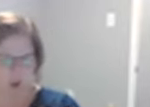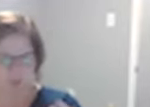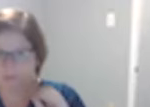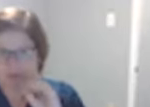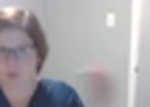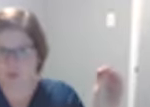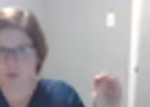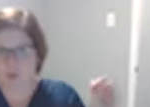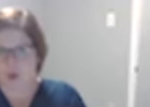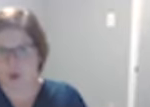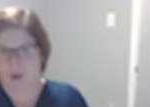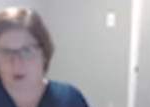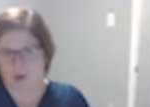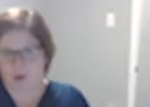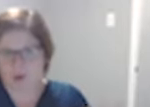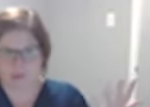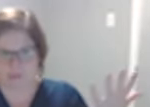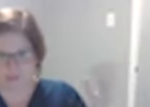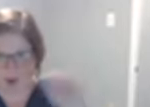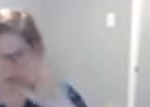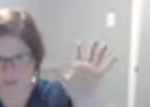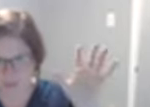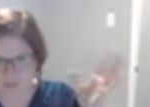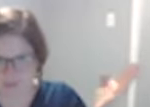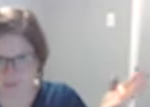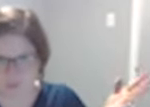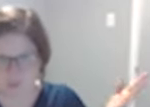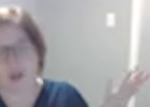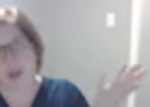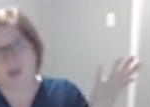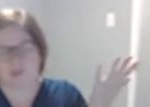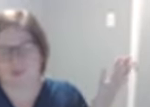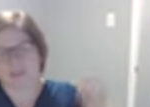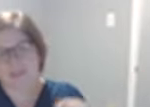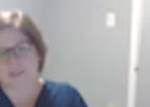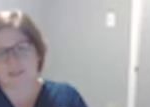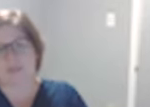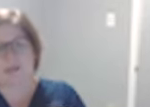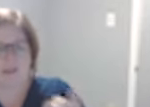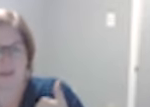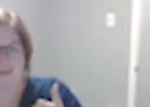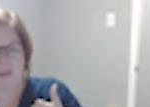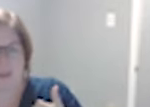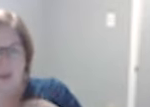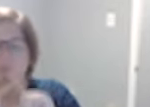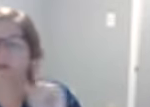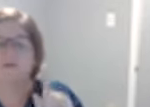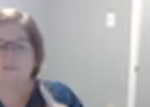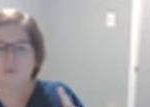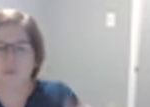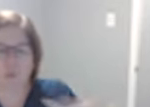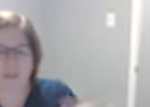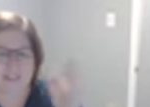there. Well, obviously this is space, so there's air, right? But like, what does it sound like? Does